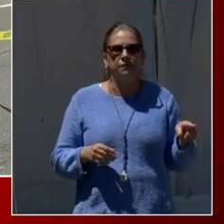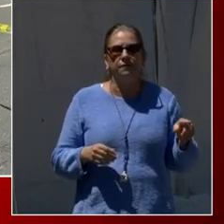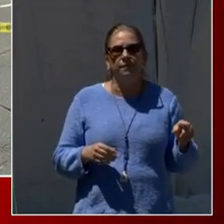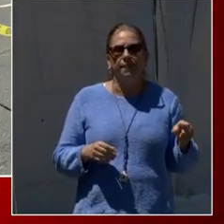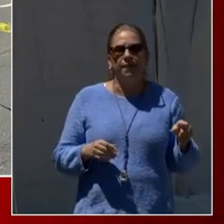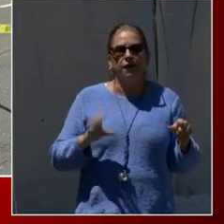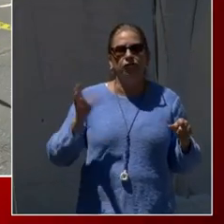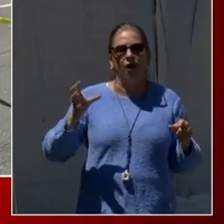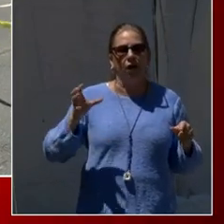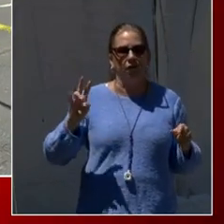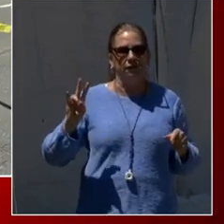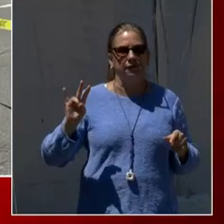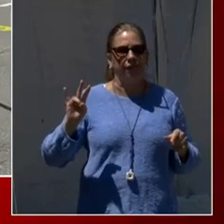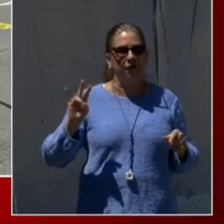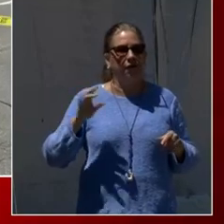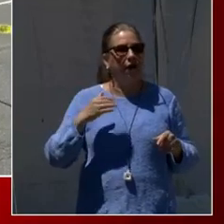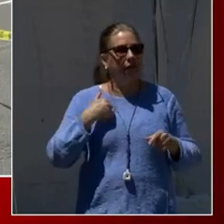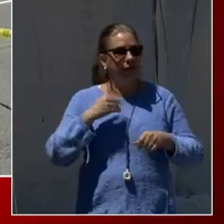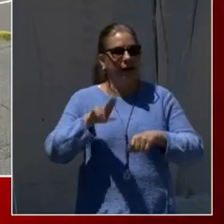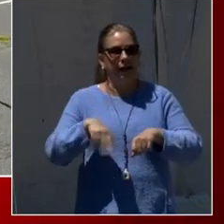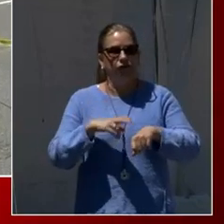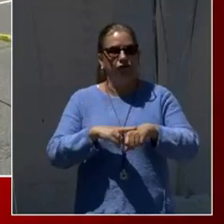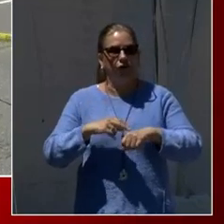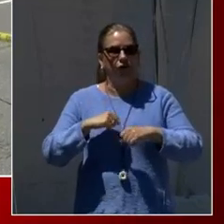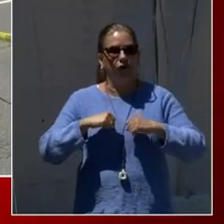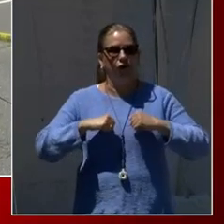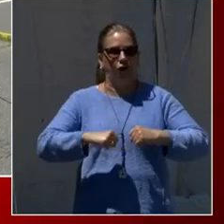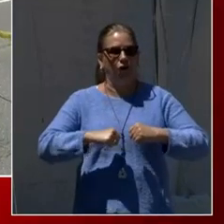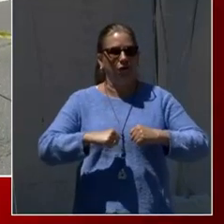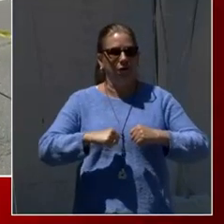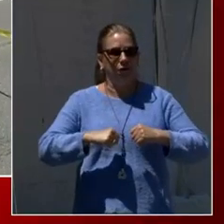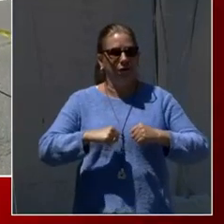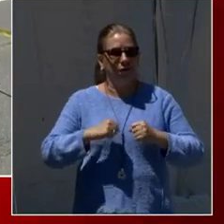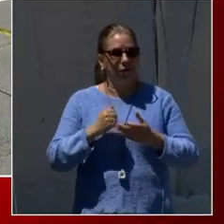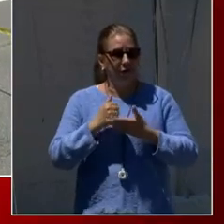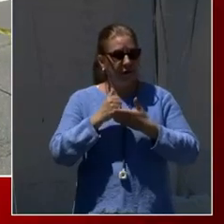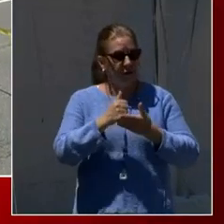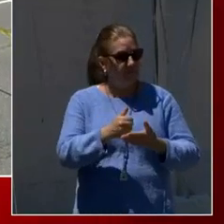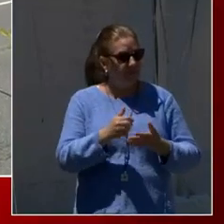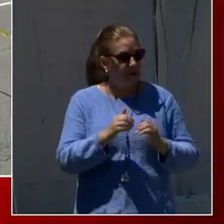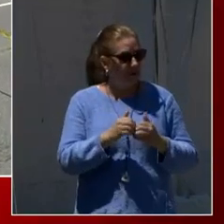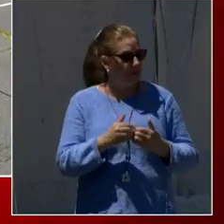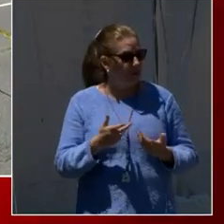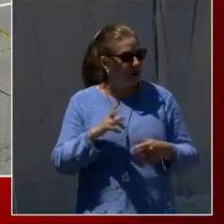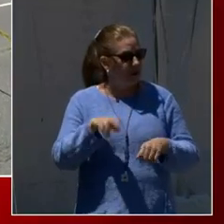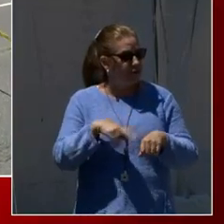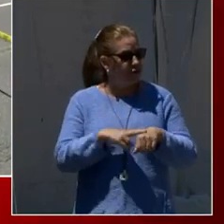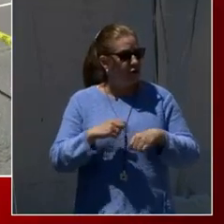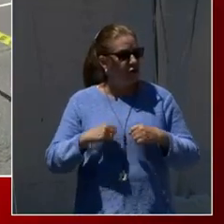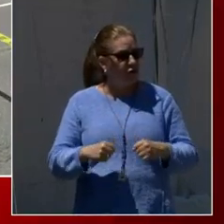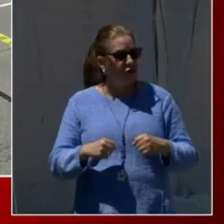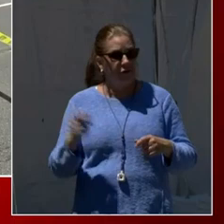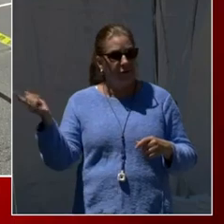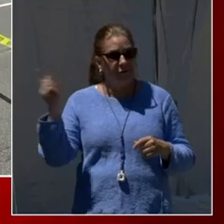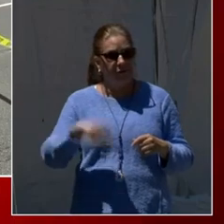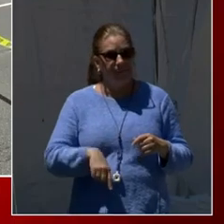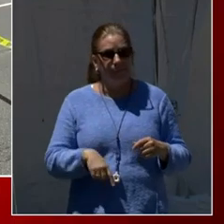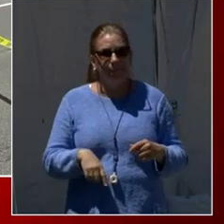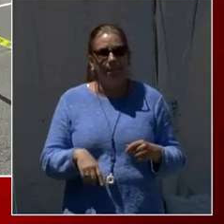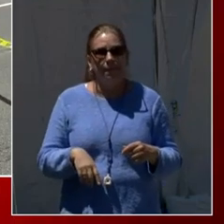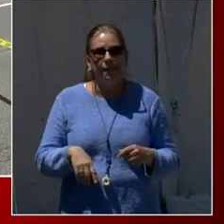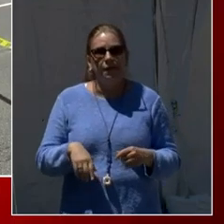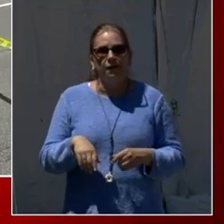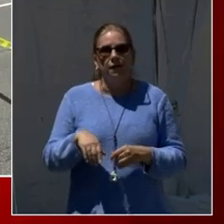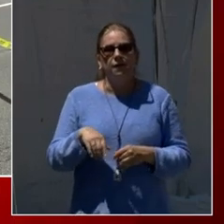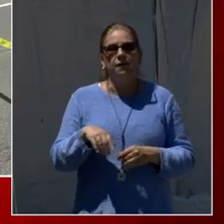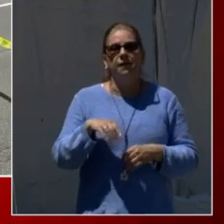and if so, how, and will they continue to be used? Last night, the National Guard was primarily in support